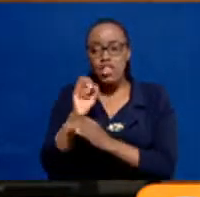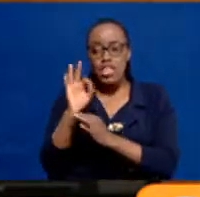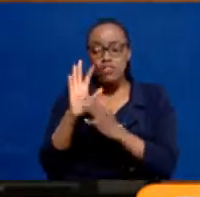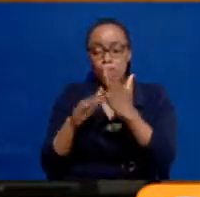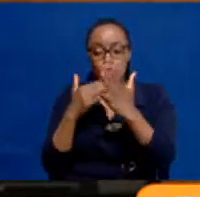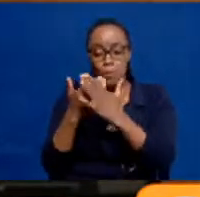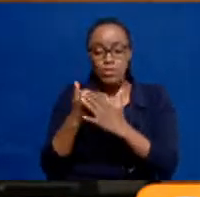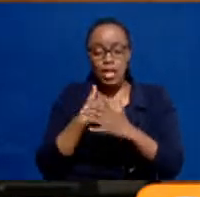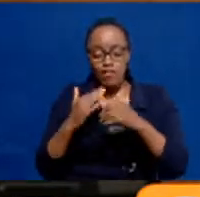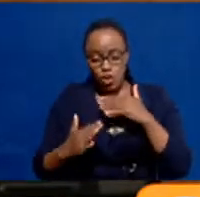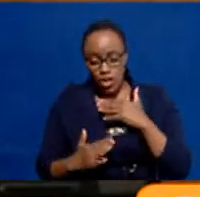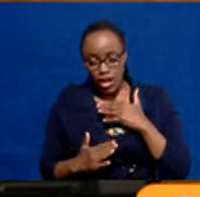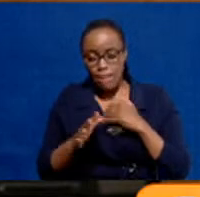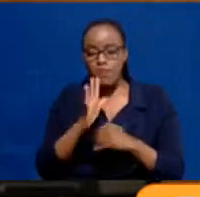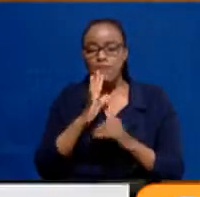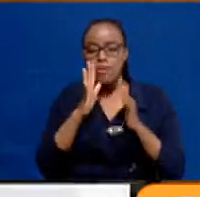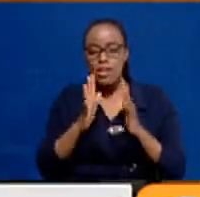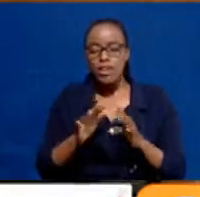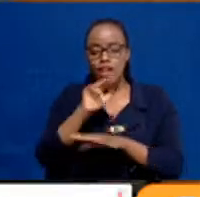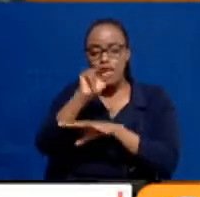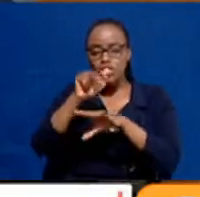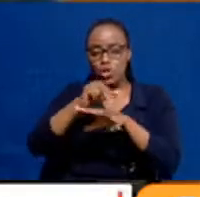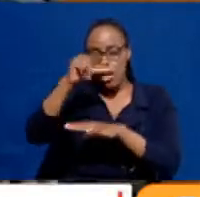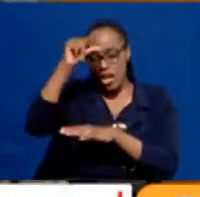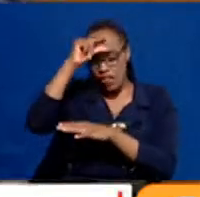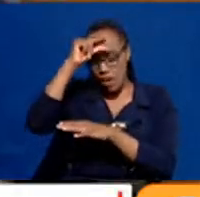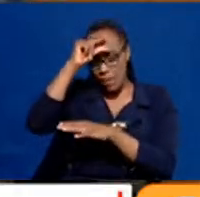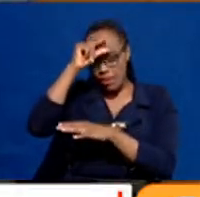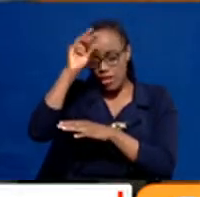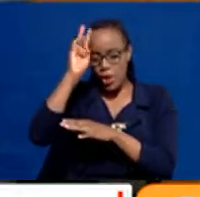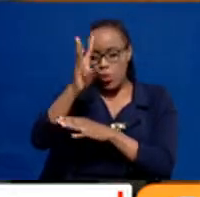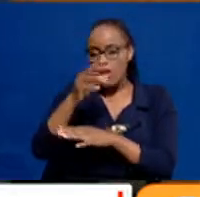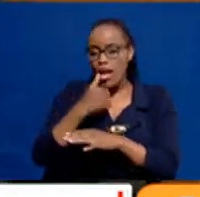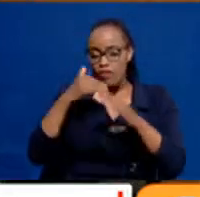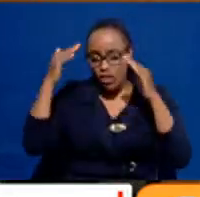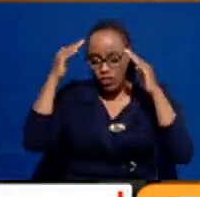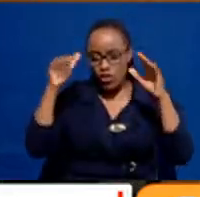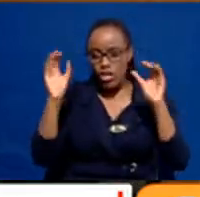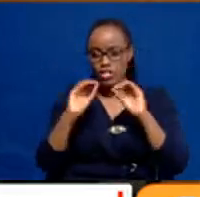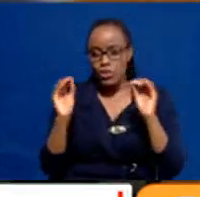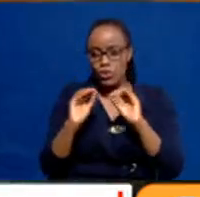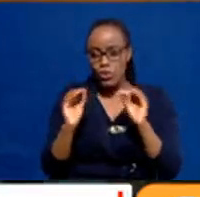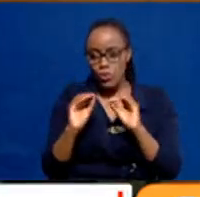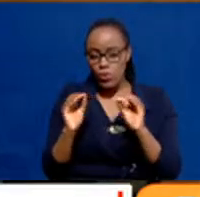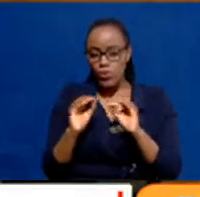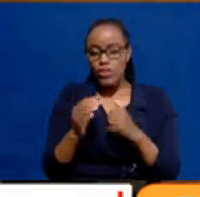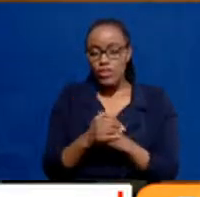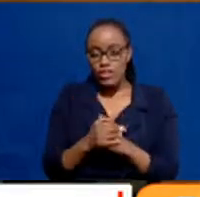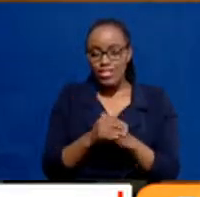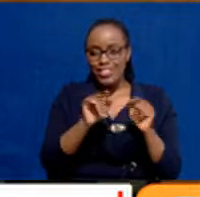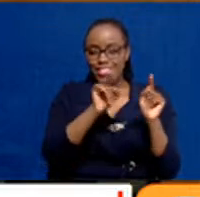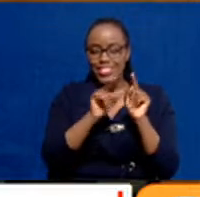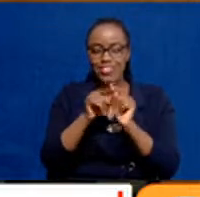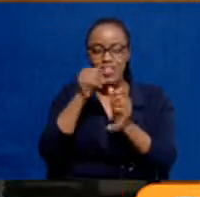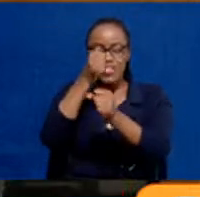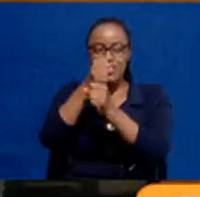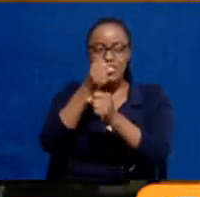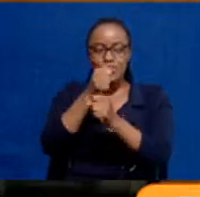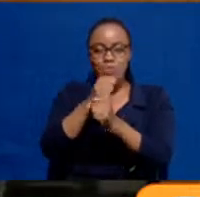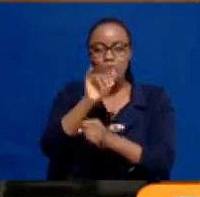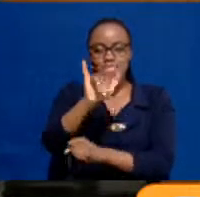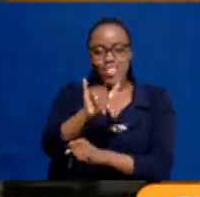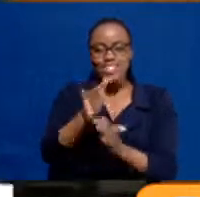Honorable Speaker, where the national government is going to be co-funding programs with the county government, either through conditional